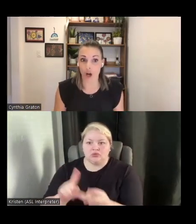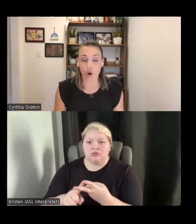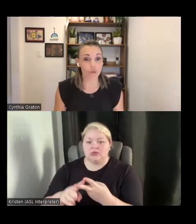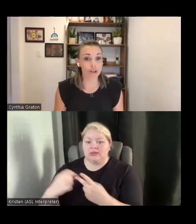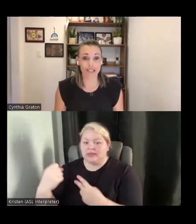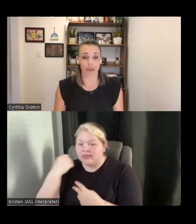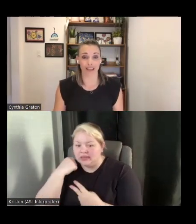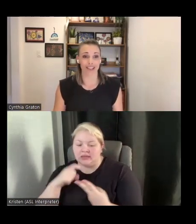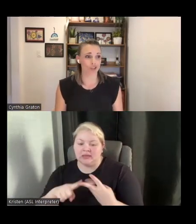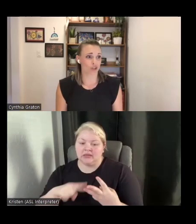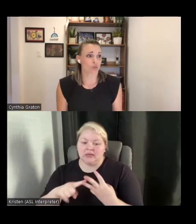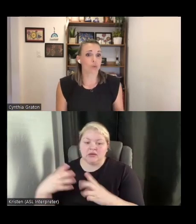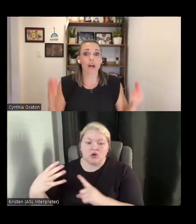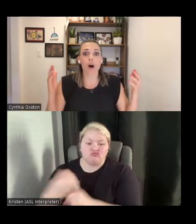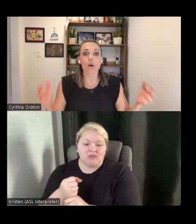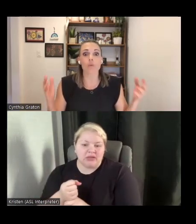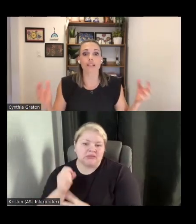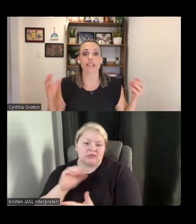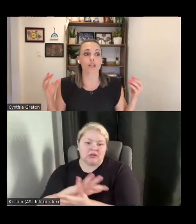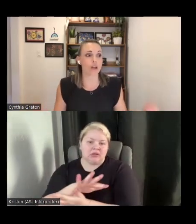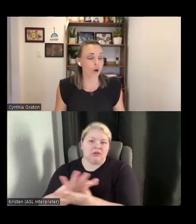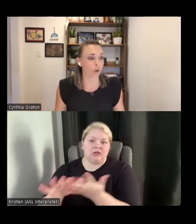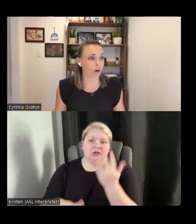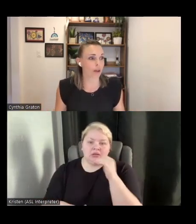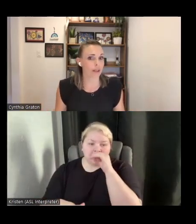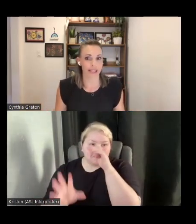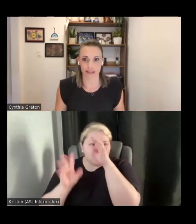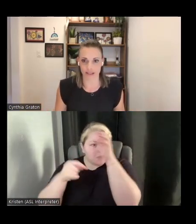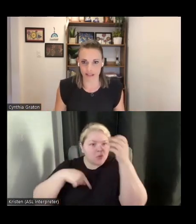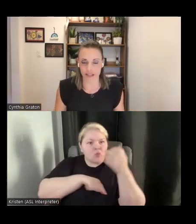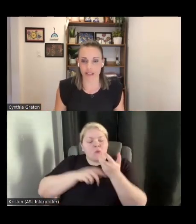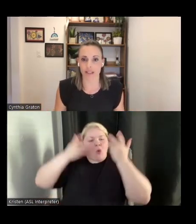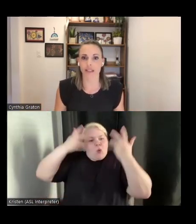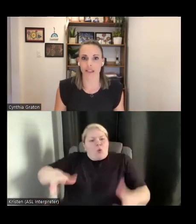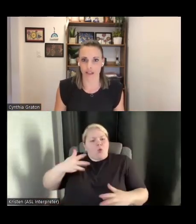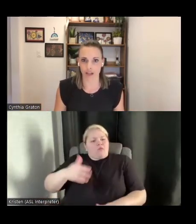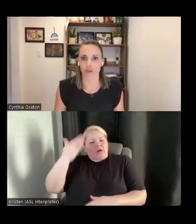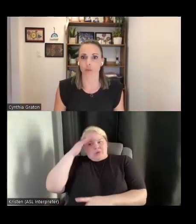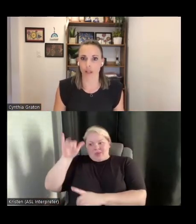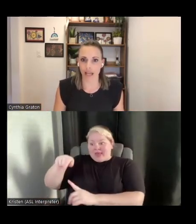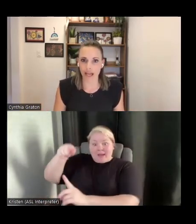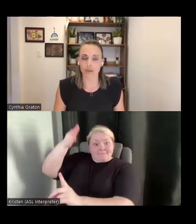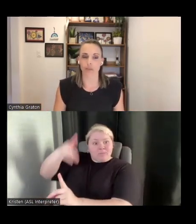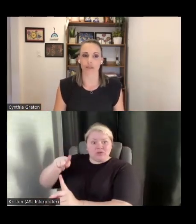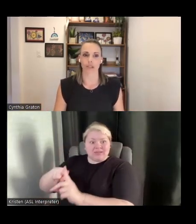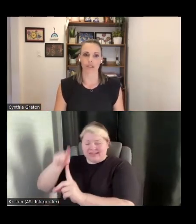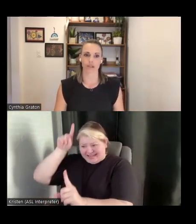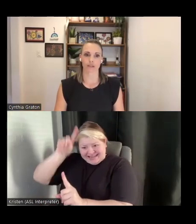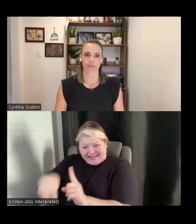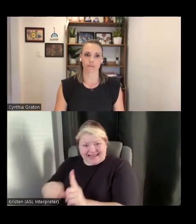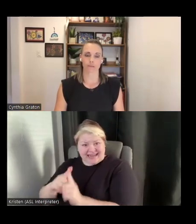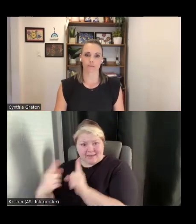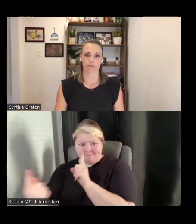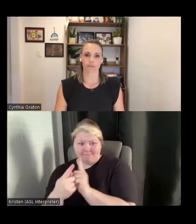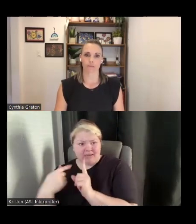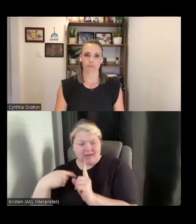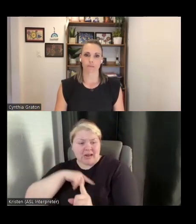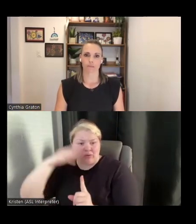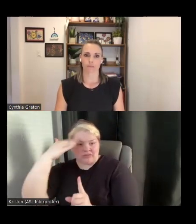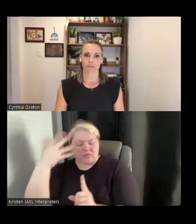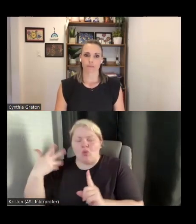arrested over expectations we already know that this kid cannot reliably meet.